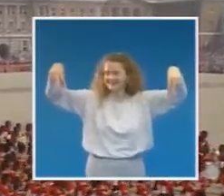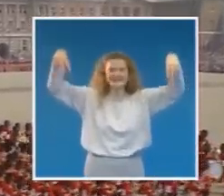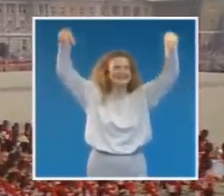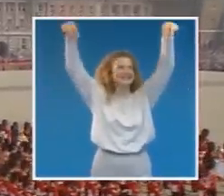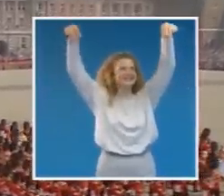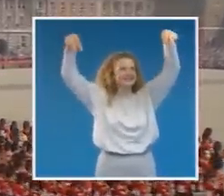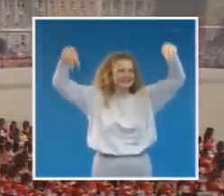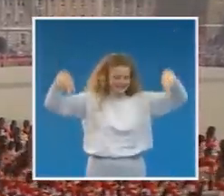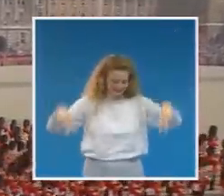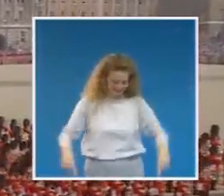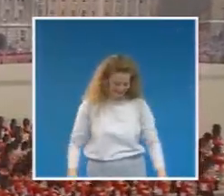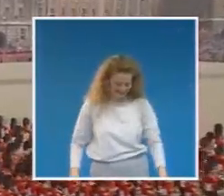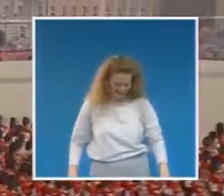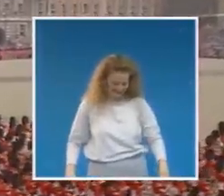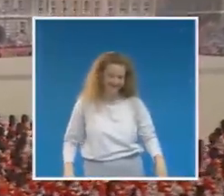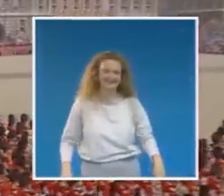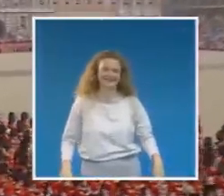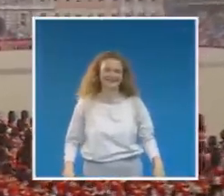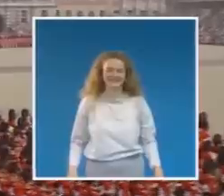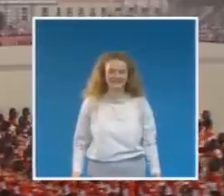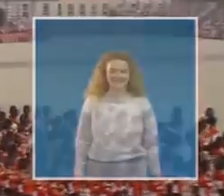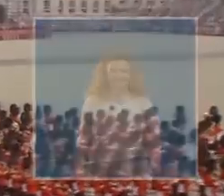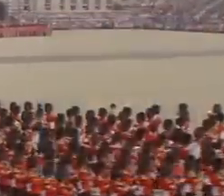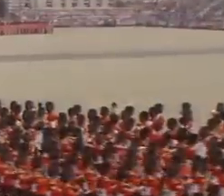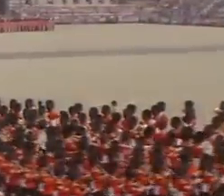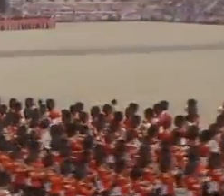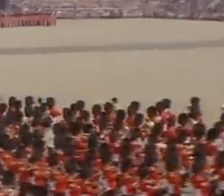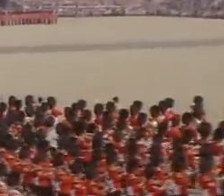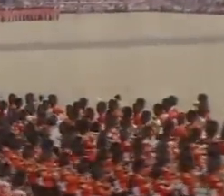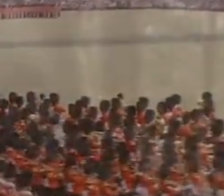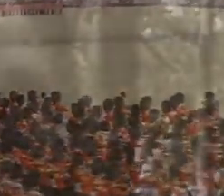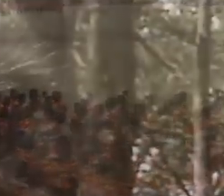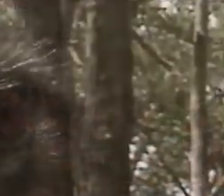halfway up, they were neither up nor down.